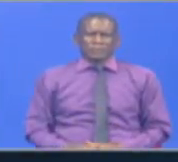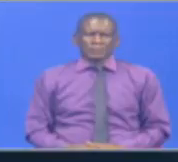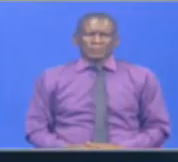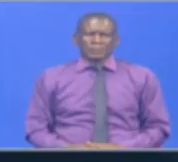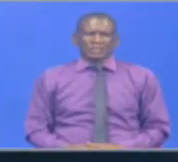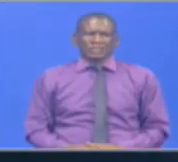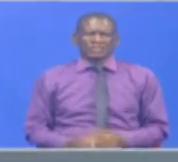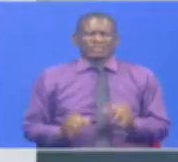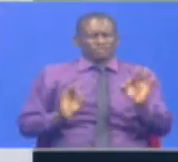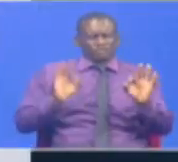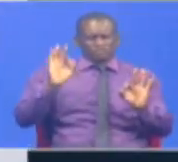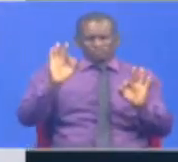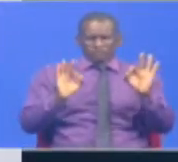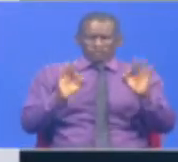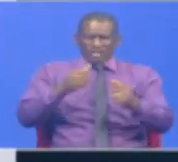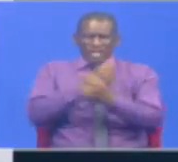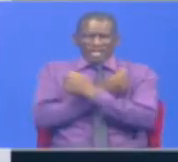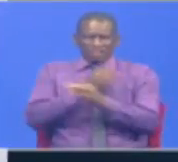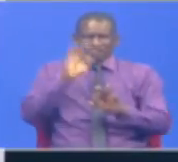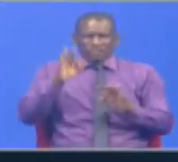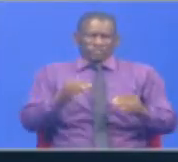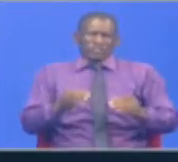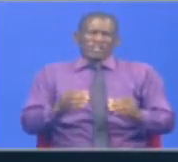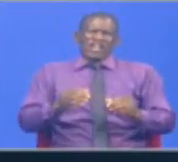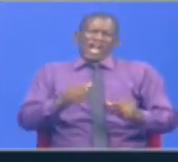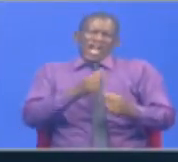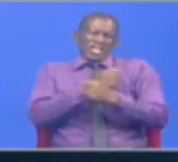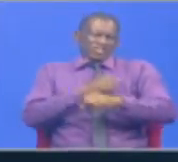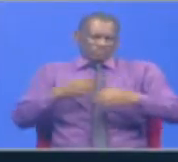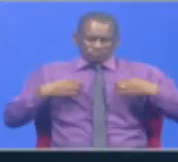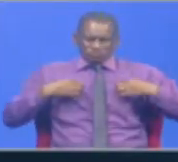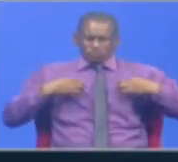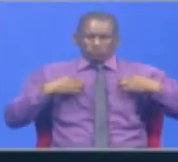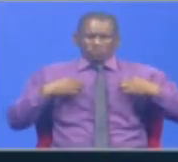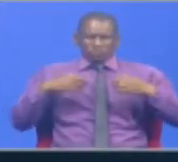Fashion. I love fashion. I just love dressing up.